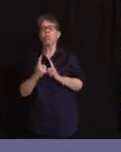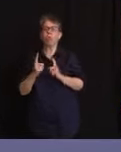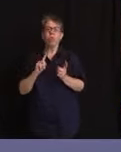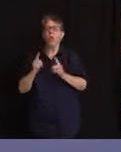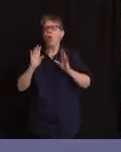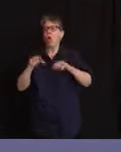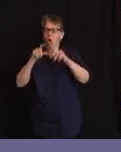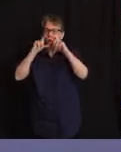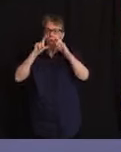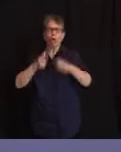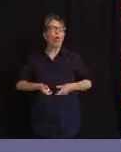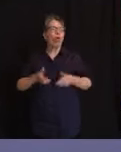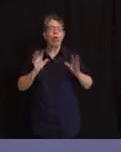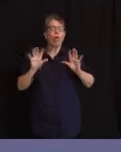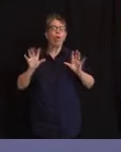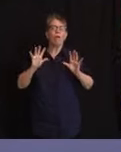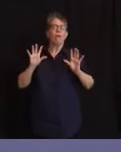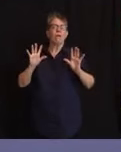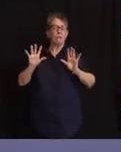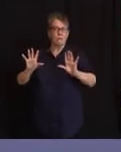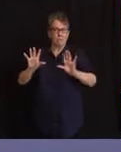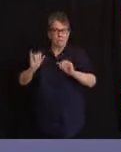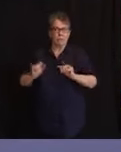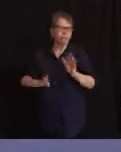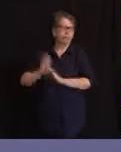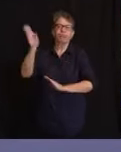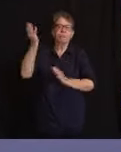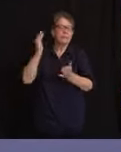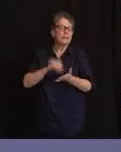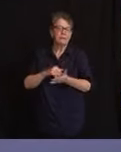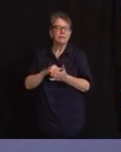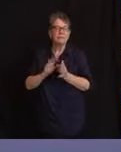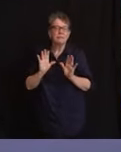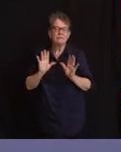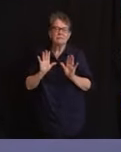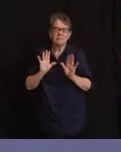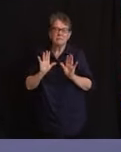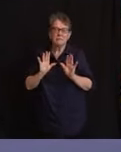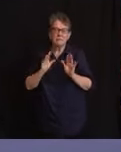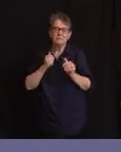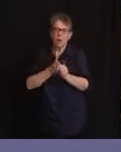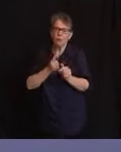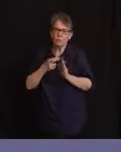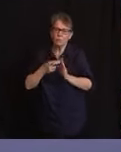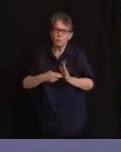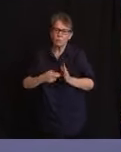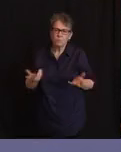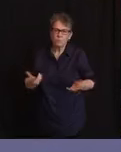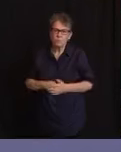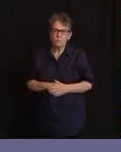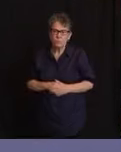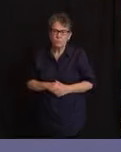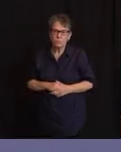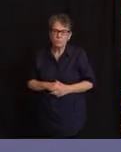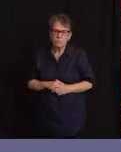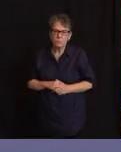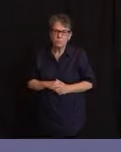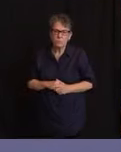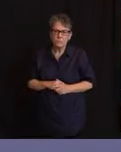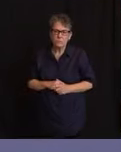9 million of us are doing and what the reality then that these folks have to figure out in terms of hospital beds,